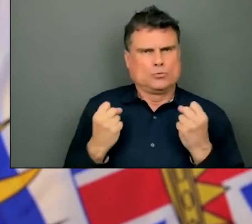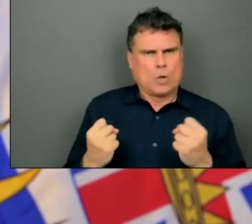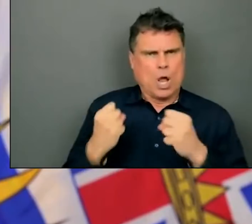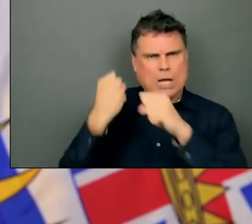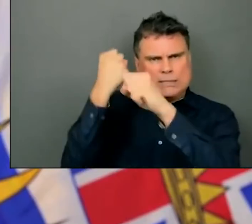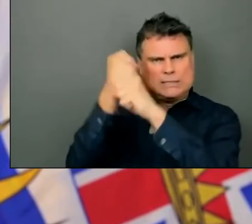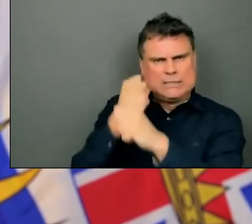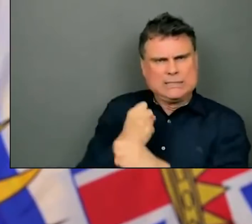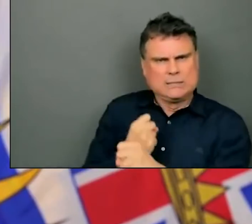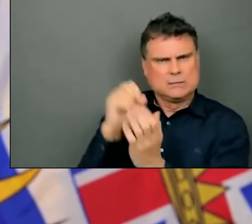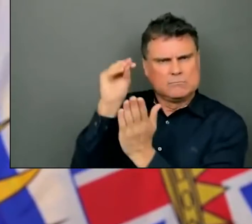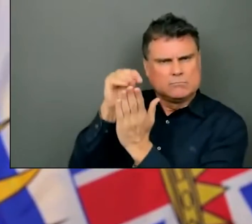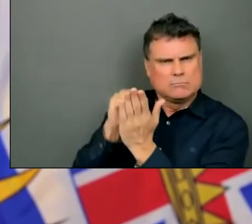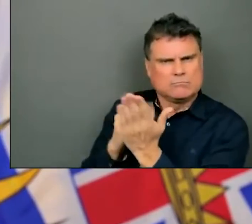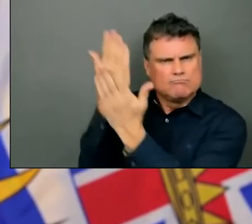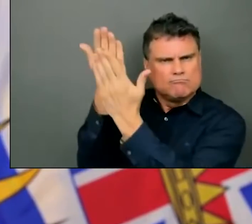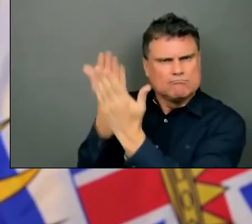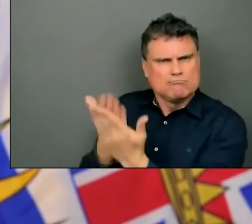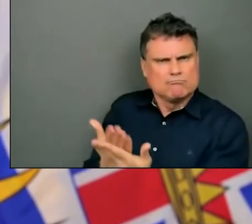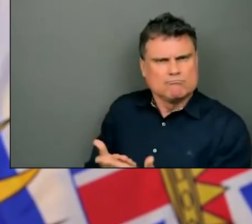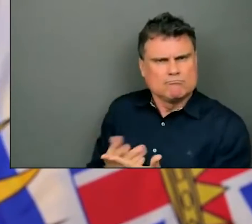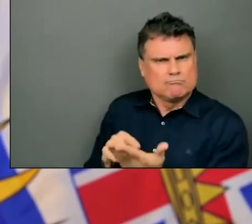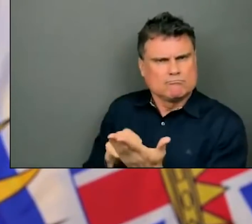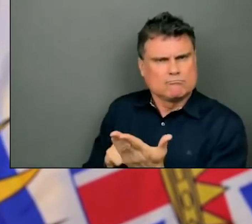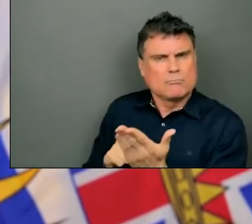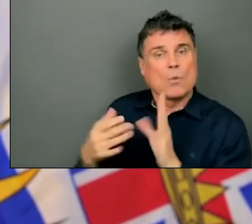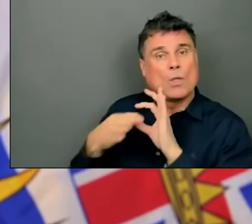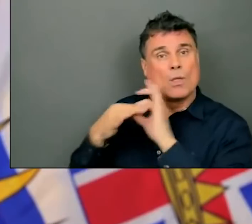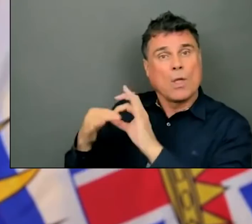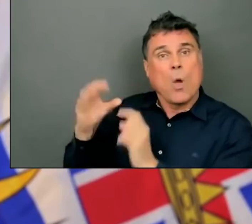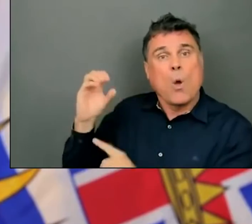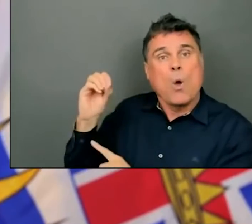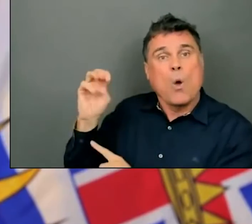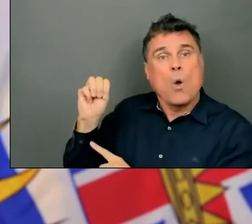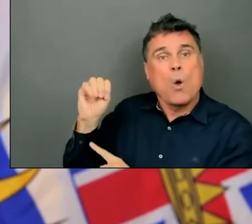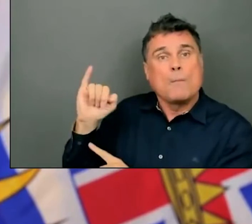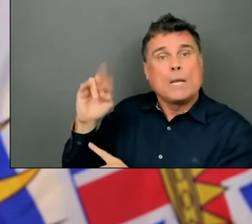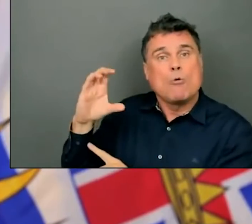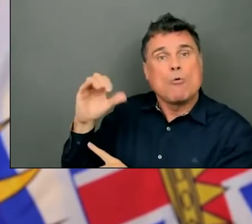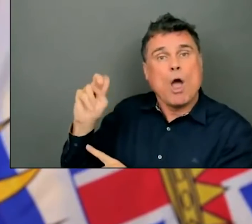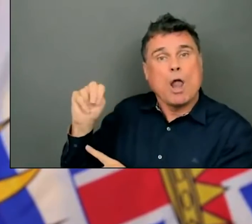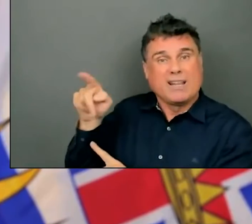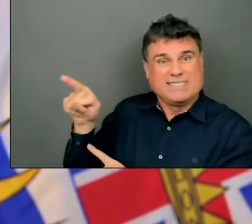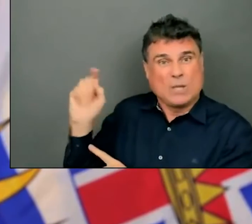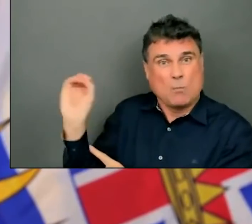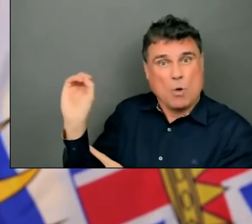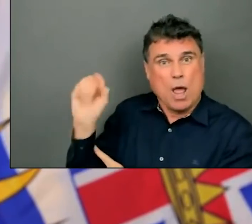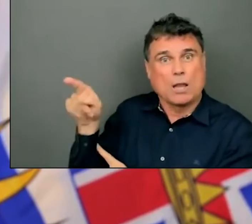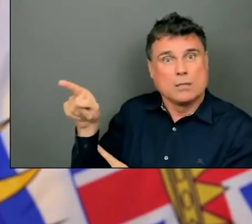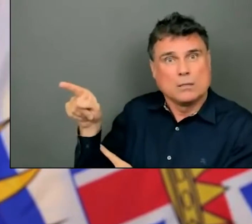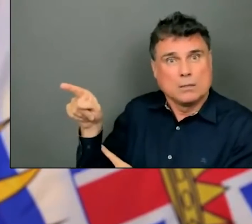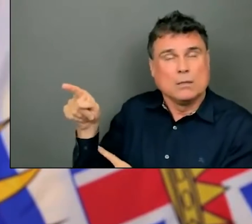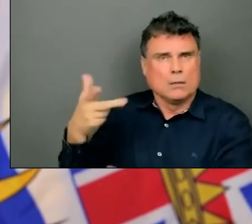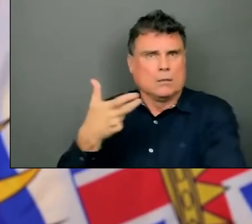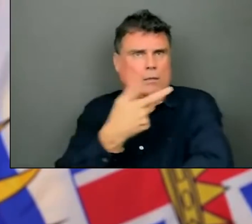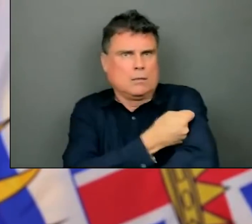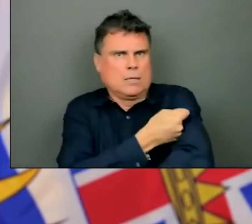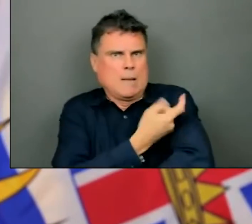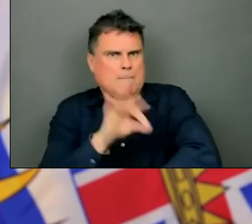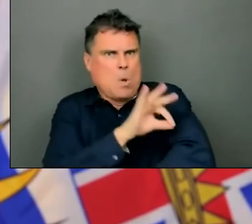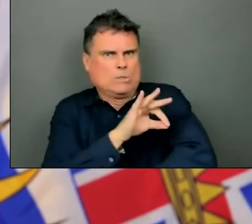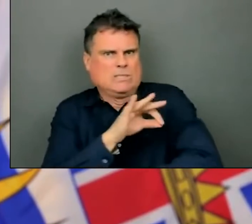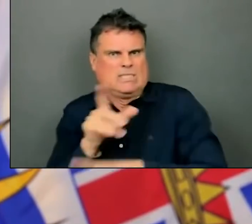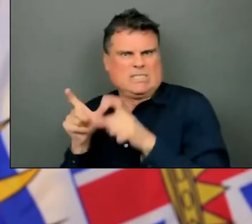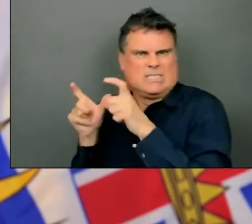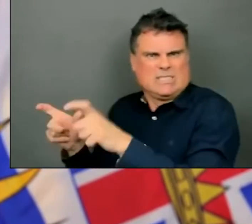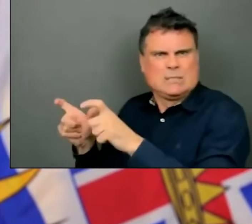with Omicron that getting that booster dose is important. It prevents you from getting sick at all. It prevents transmission, and